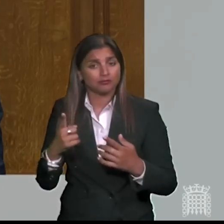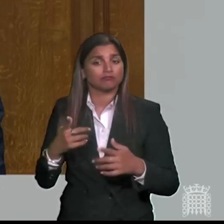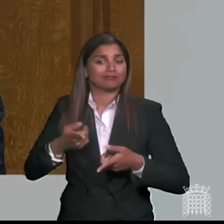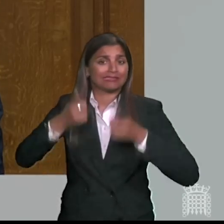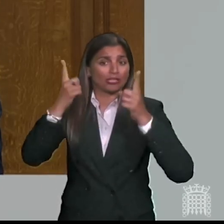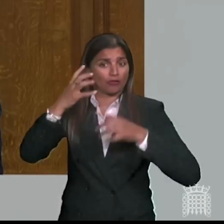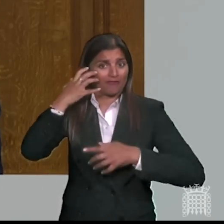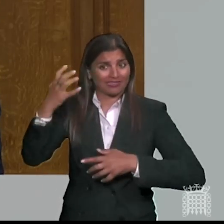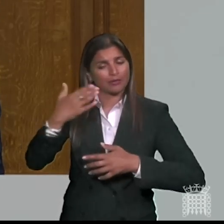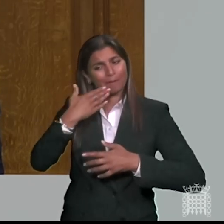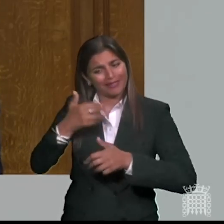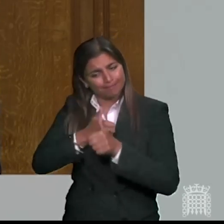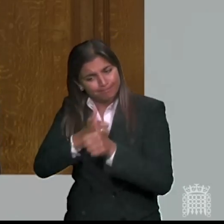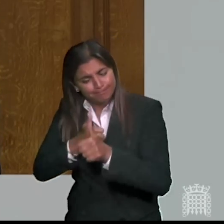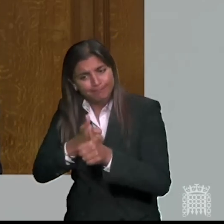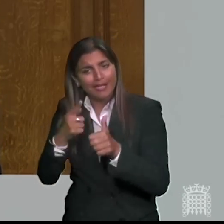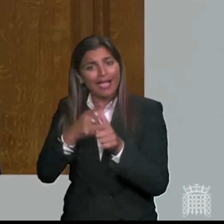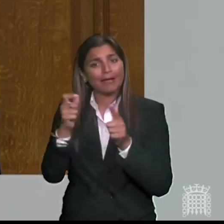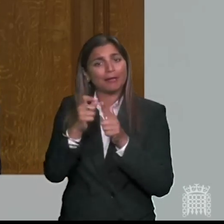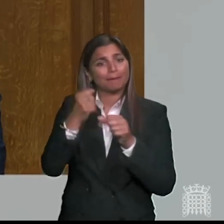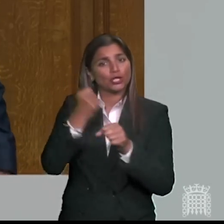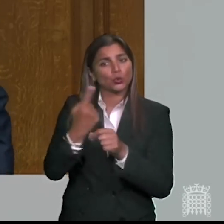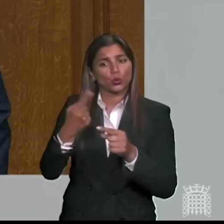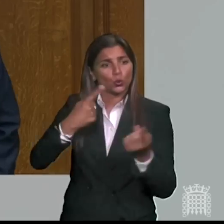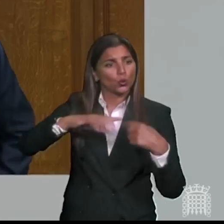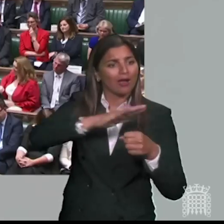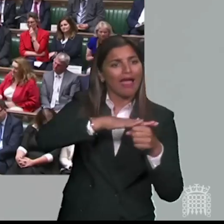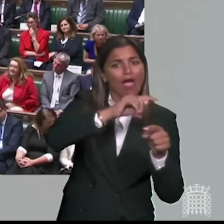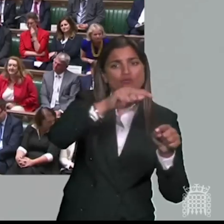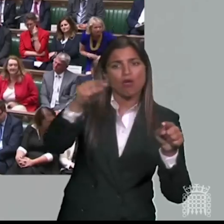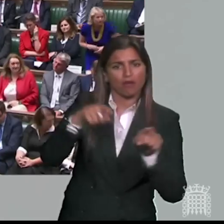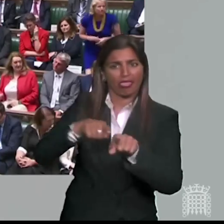me and the Left Behind Neighbourhoods APPG to do everything we can to support her?